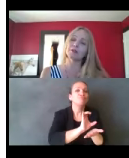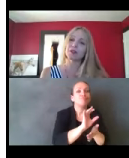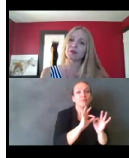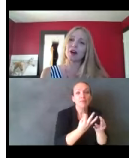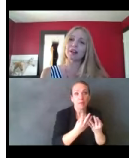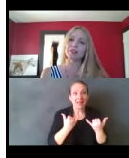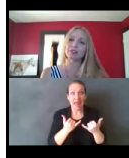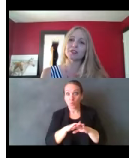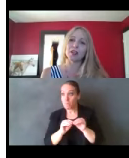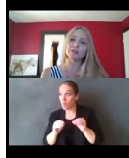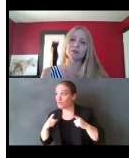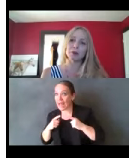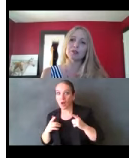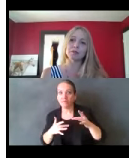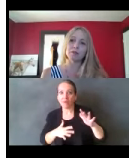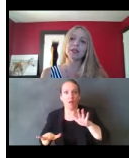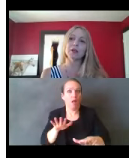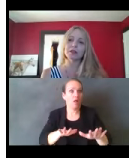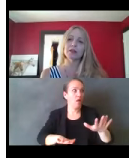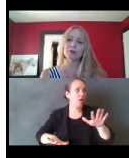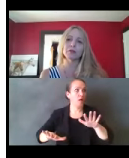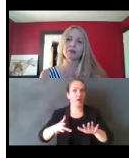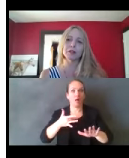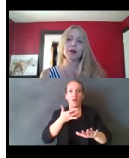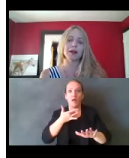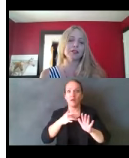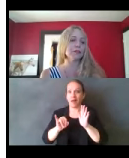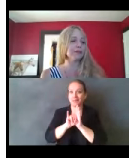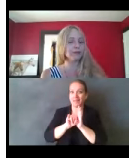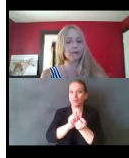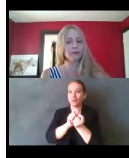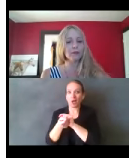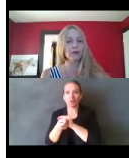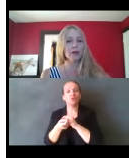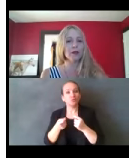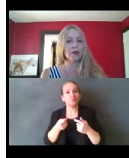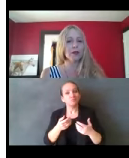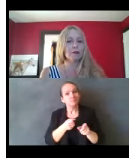thinking of, not just the loss of a person, but many ways that grief could impact you.